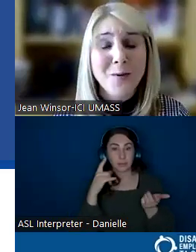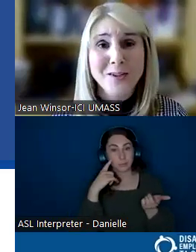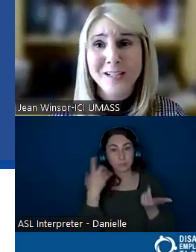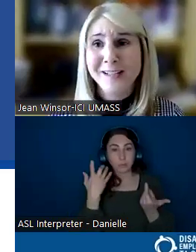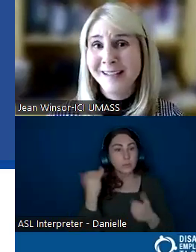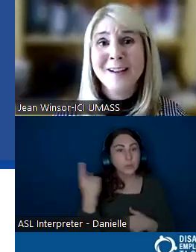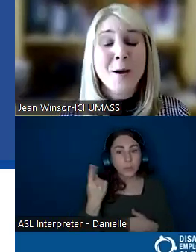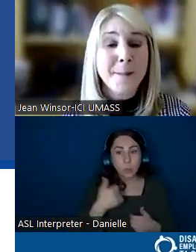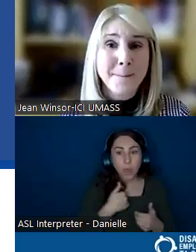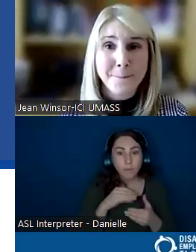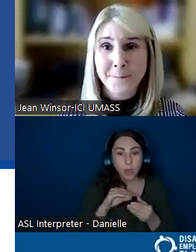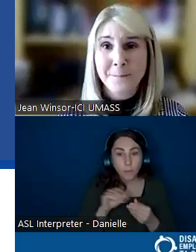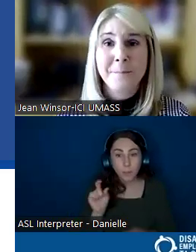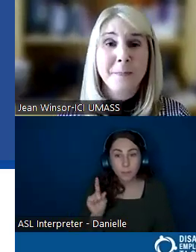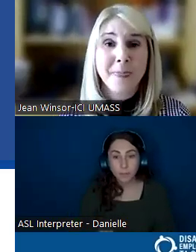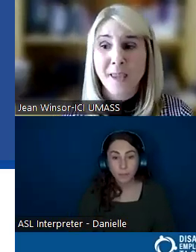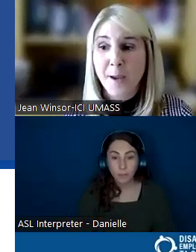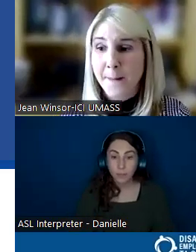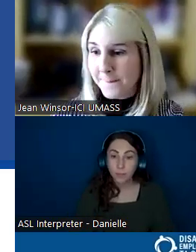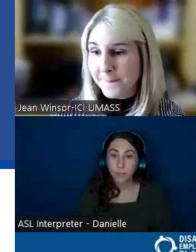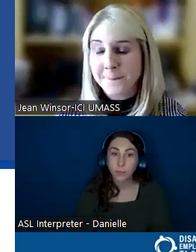was there a question?